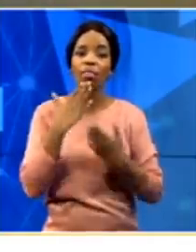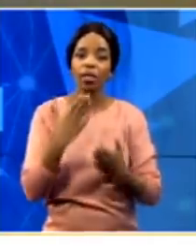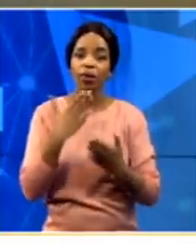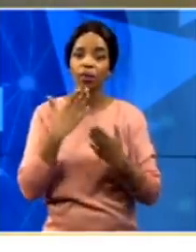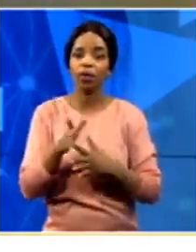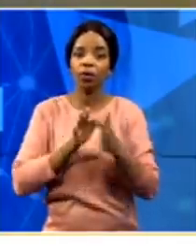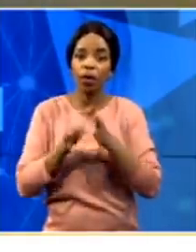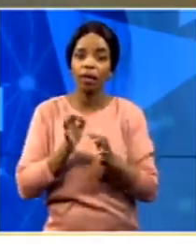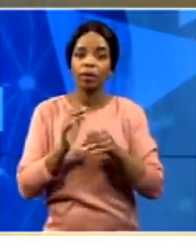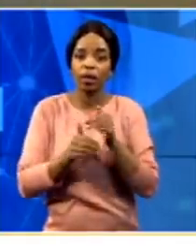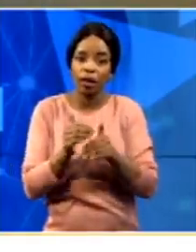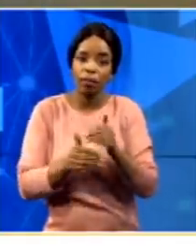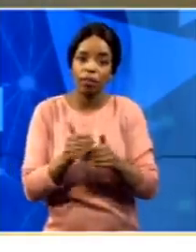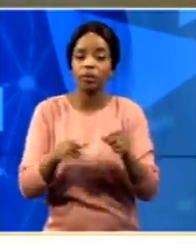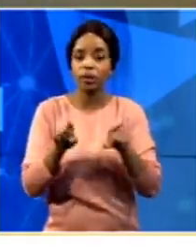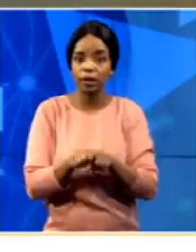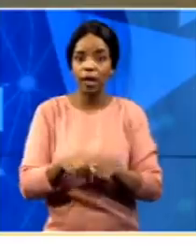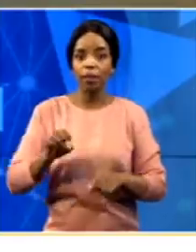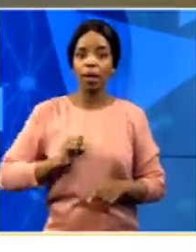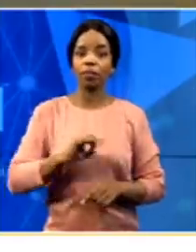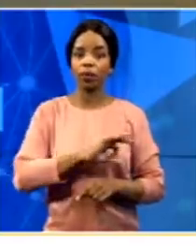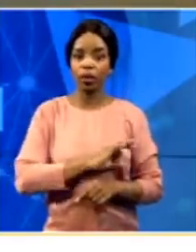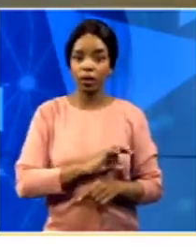by businesses as well as employees claiming from